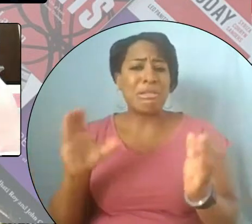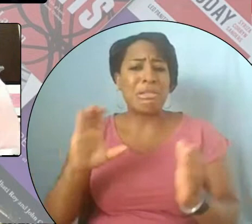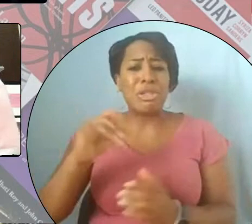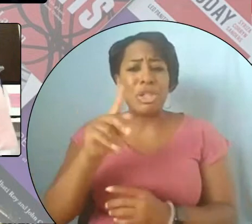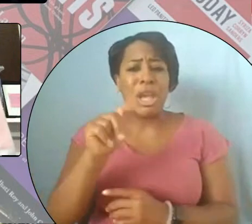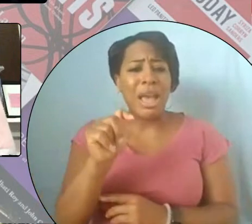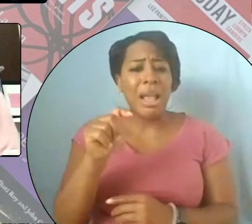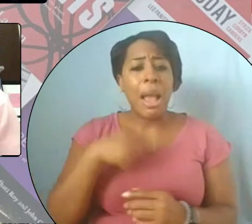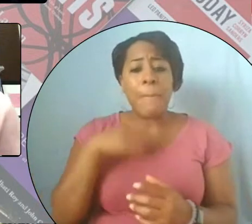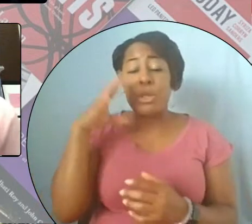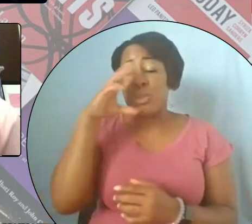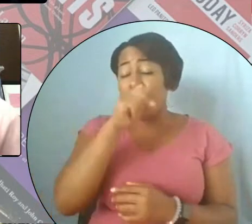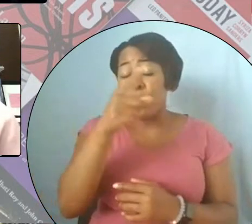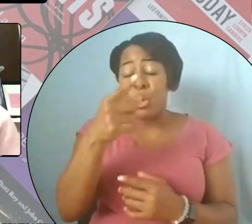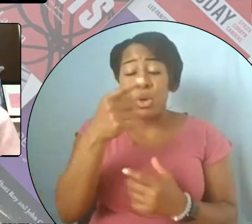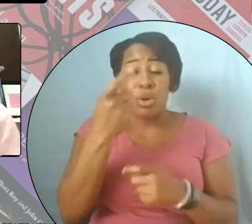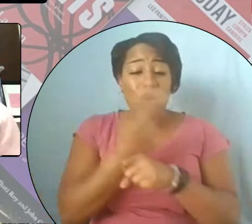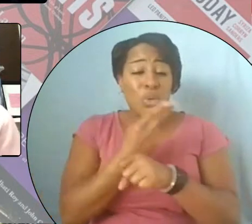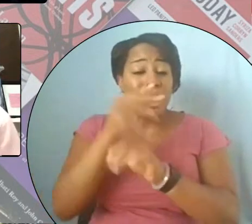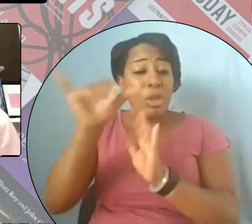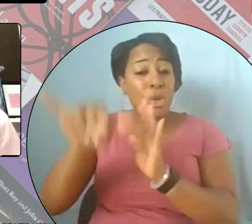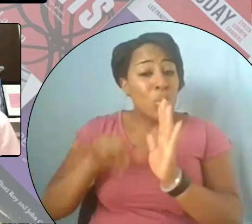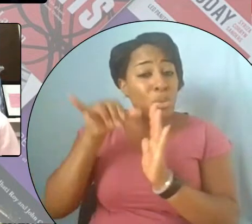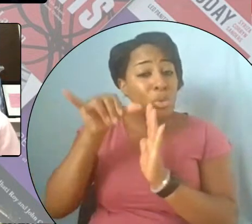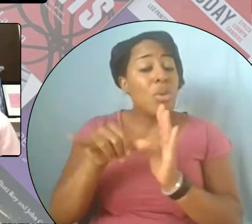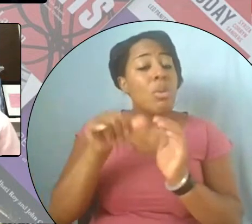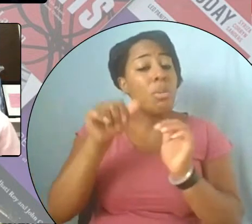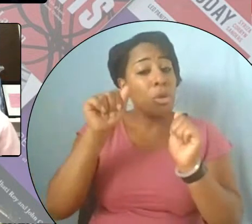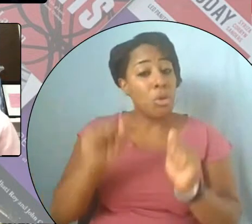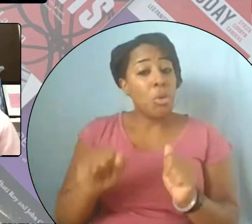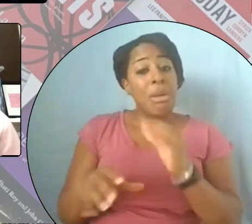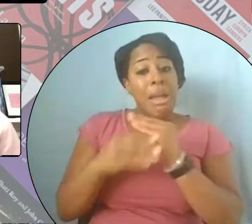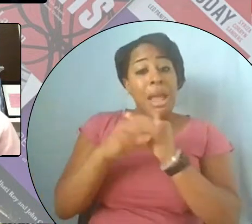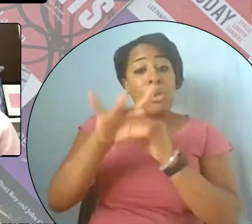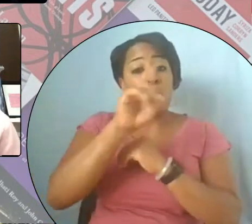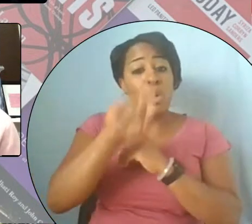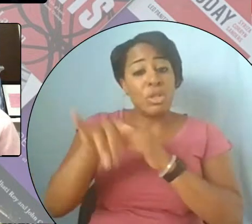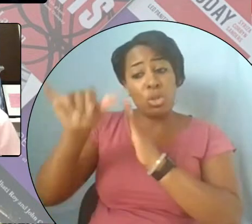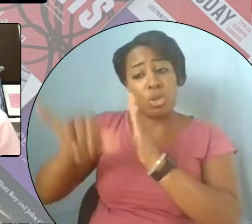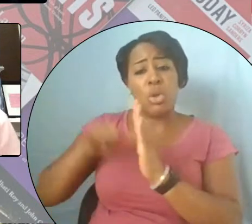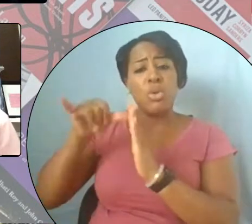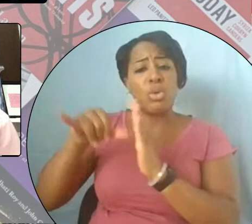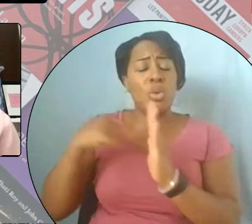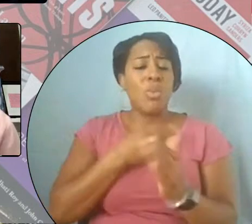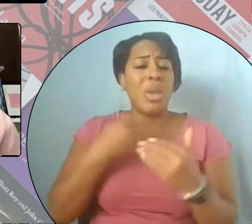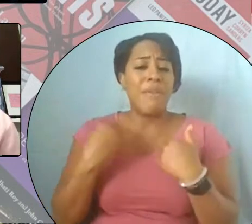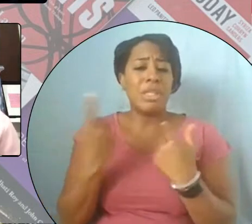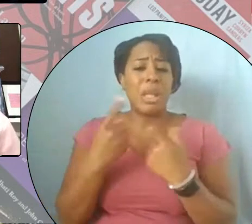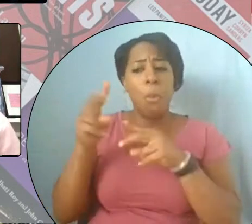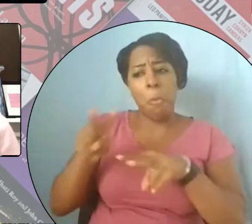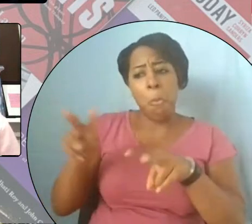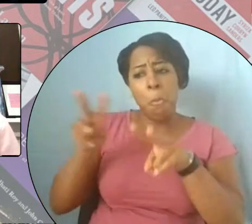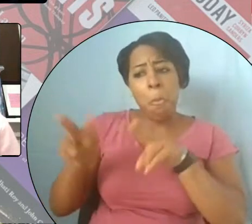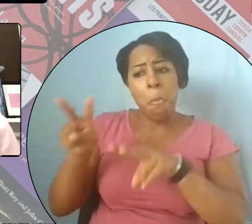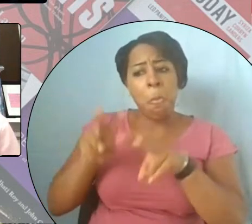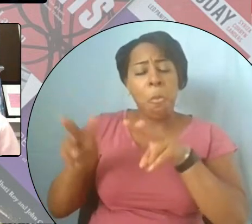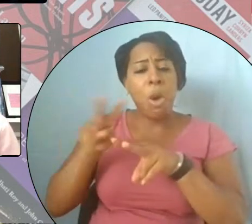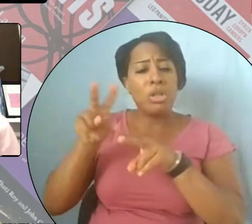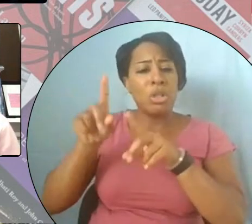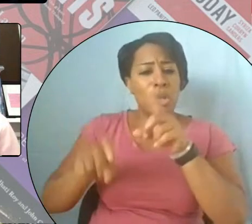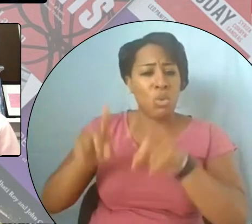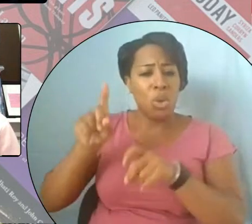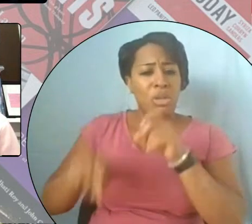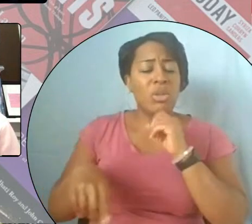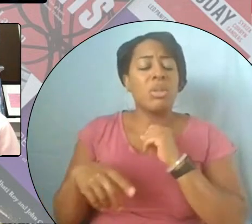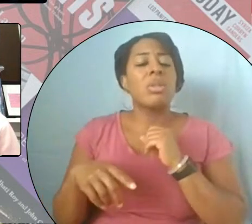at this through YouTube. You can include your questions on YouTube. We have someone who's taking in those questions. We've had a couple